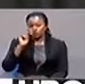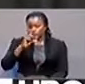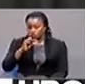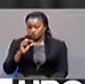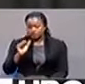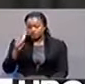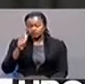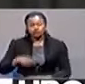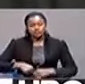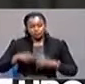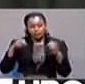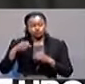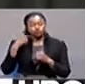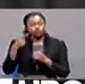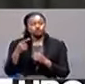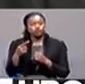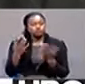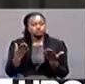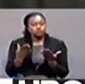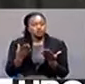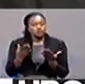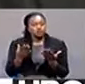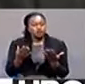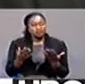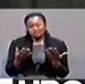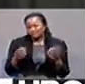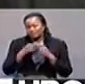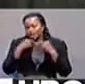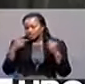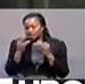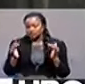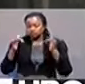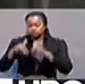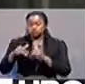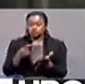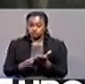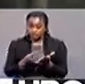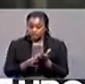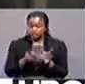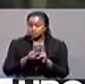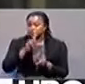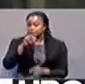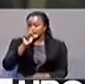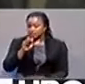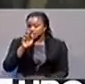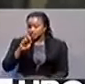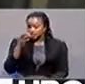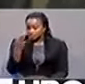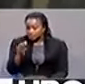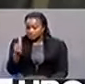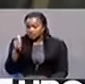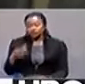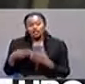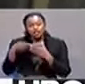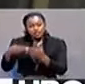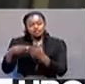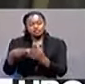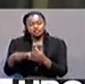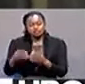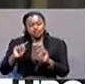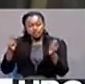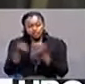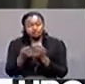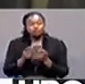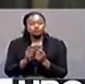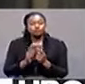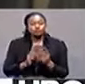the Episcopal Conference of Uganda. And in 1983, he led the delegation to meet His Excellency